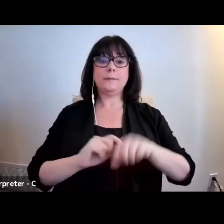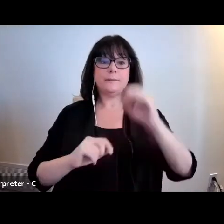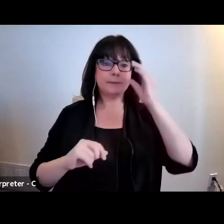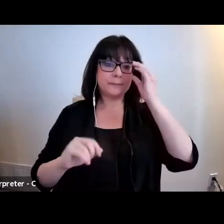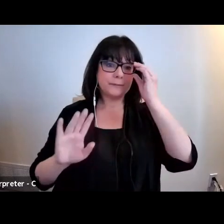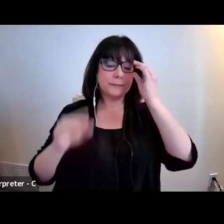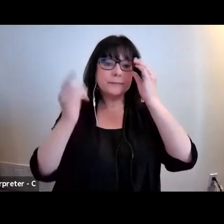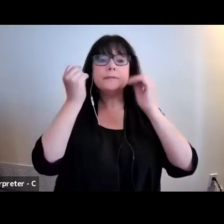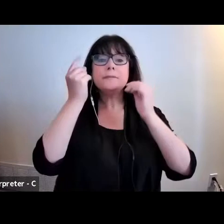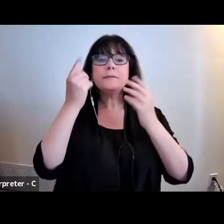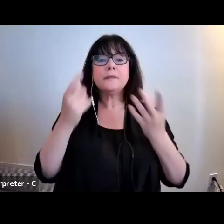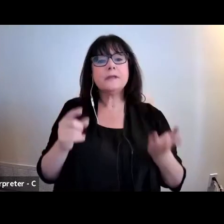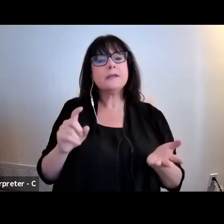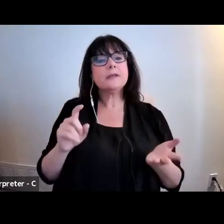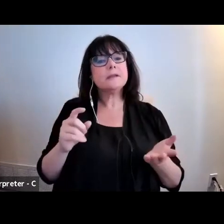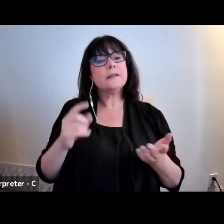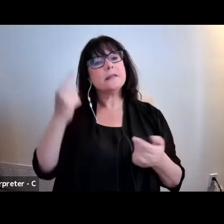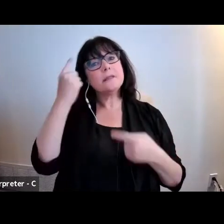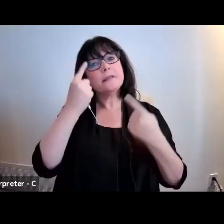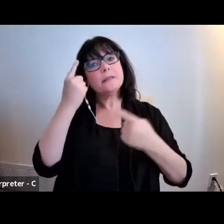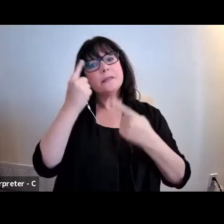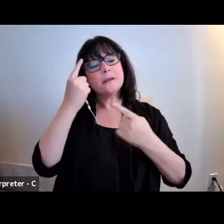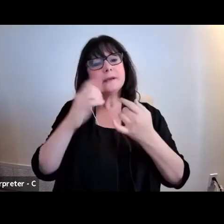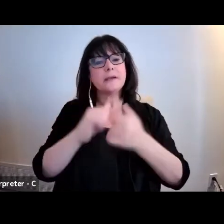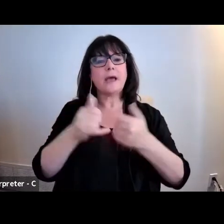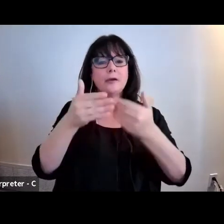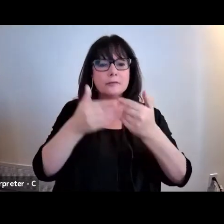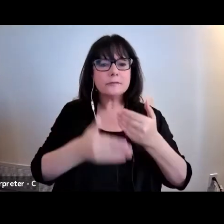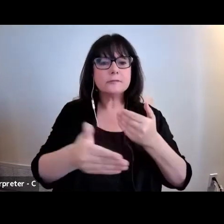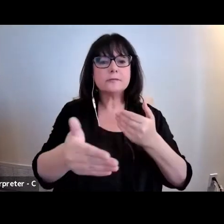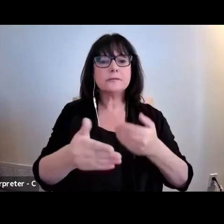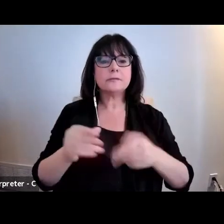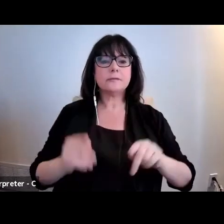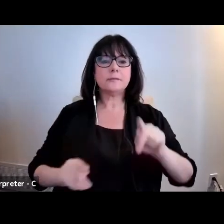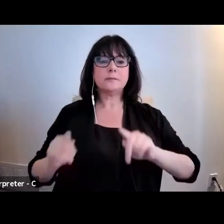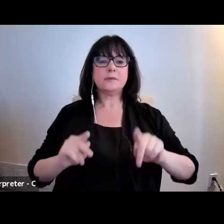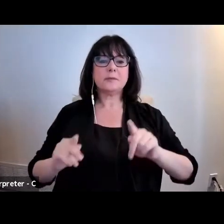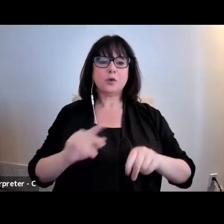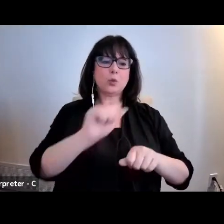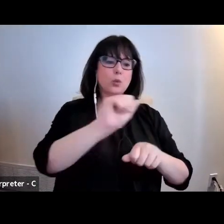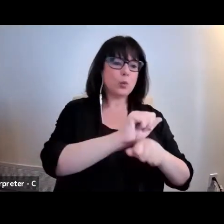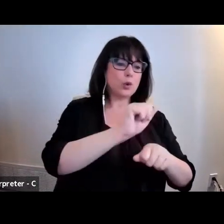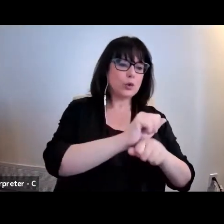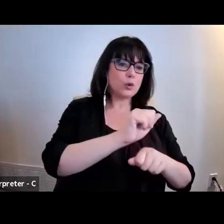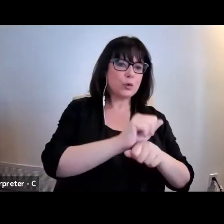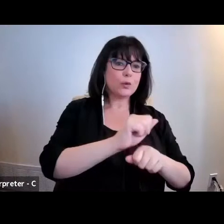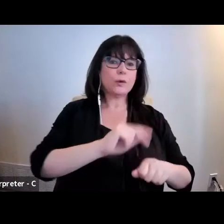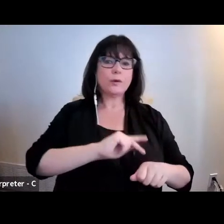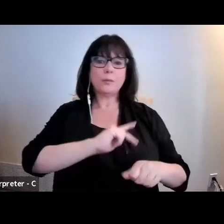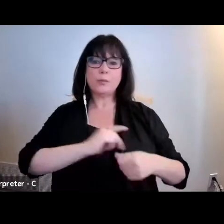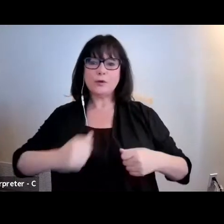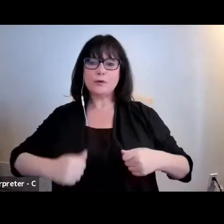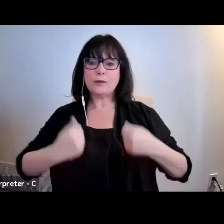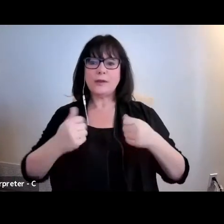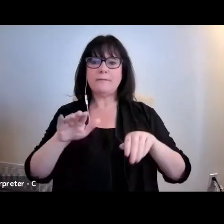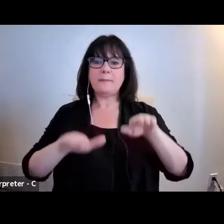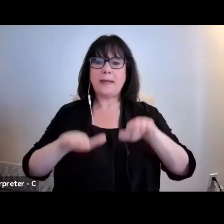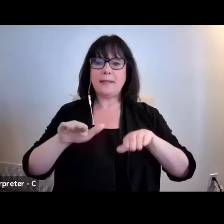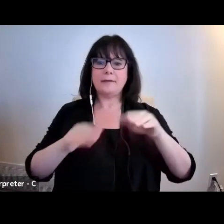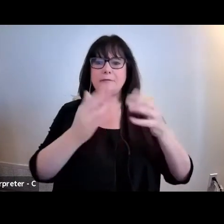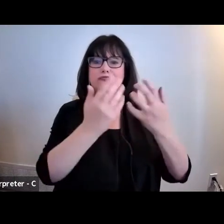we move forward and help everyone harmonizing their work and their personal life situation.